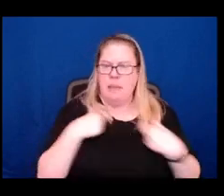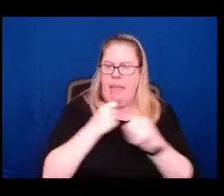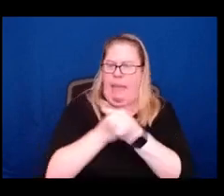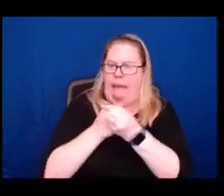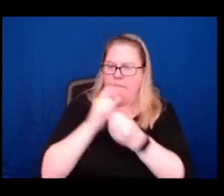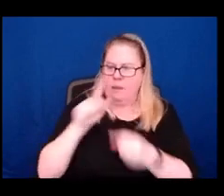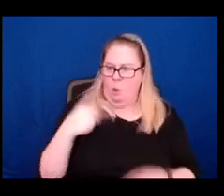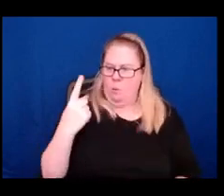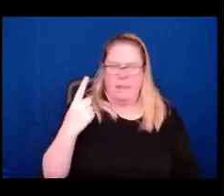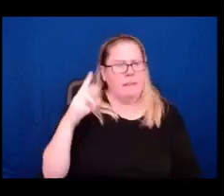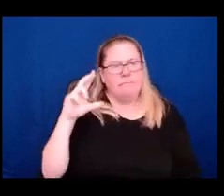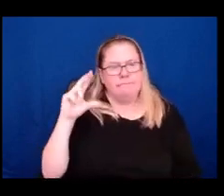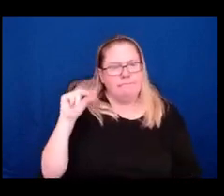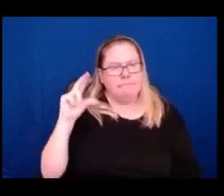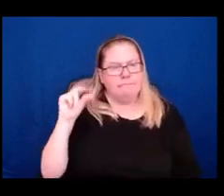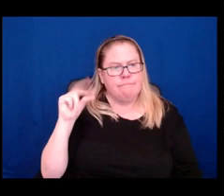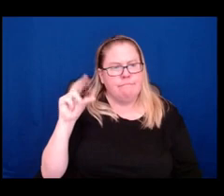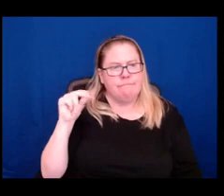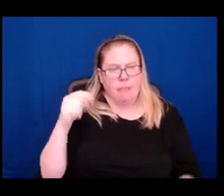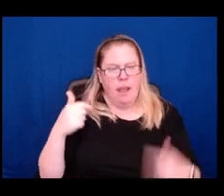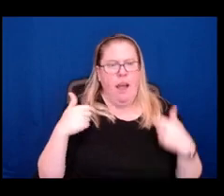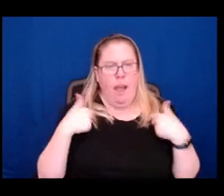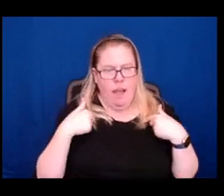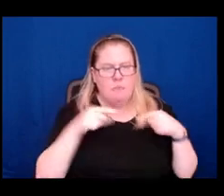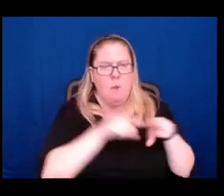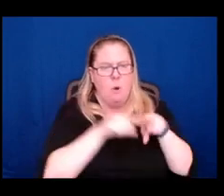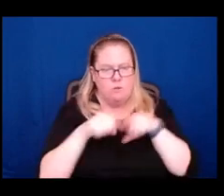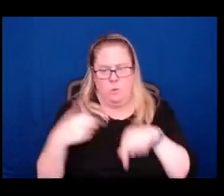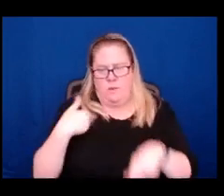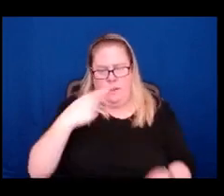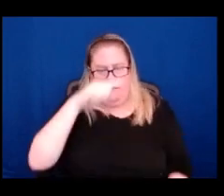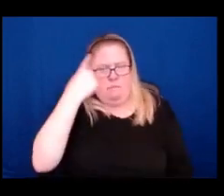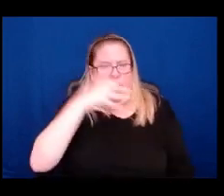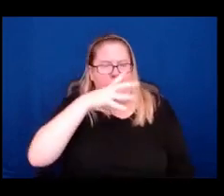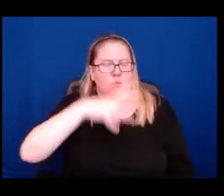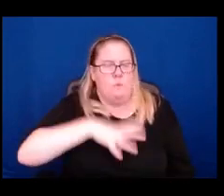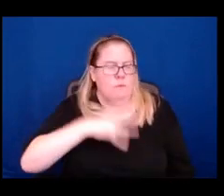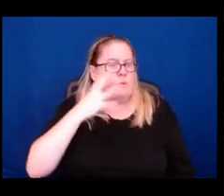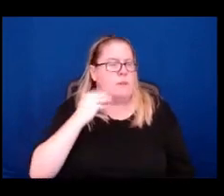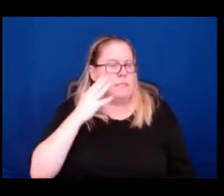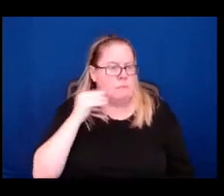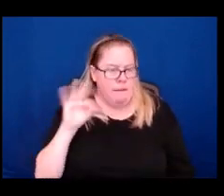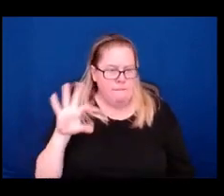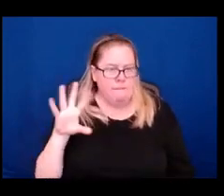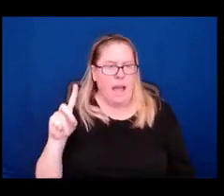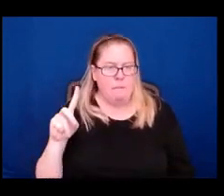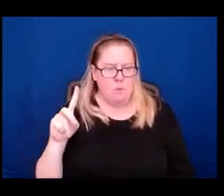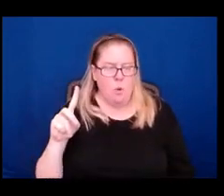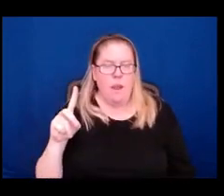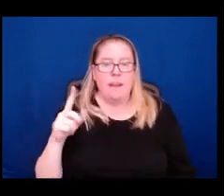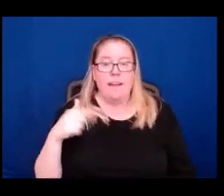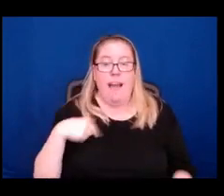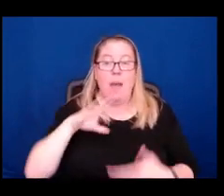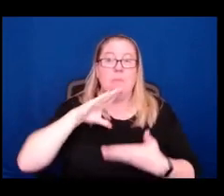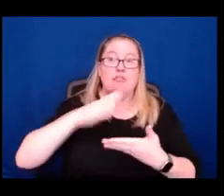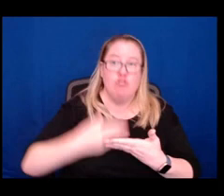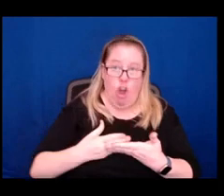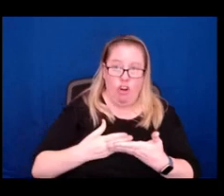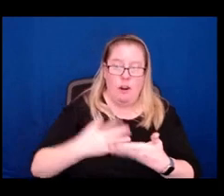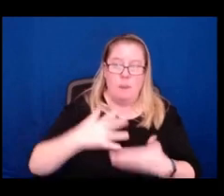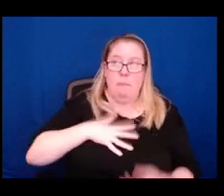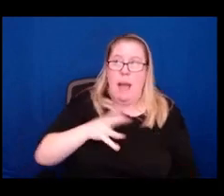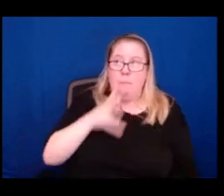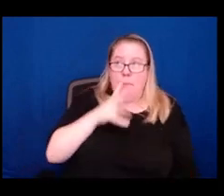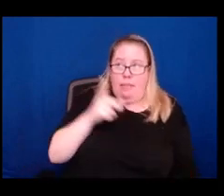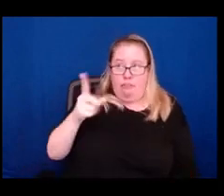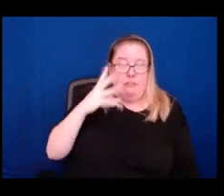just an advocate through the network. I am also a young Black woman who is experiencing fibroids. I'm also the daughter of a